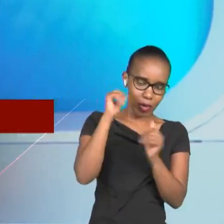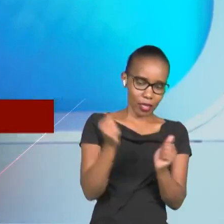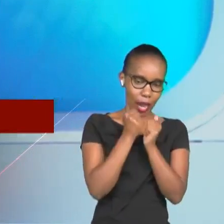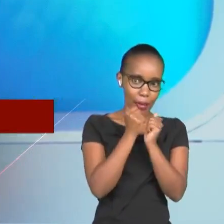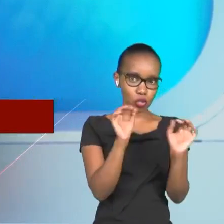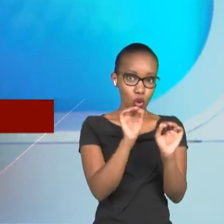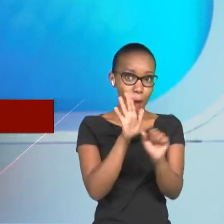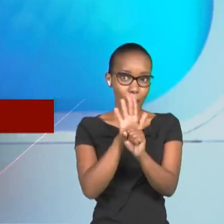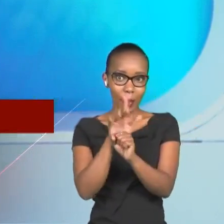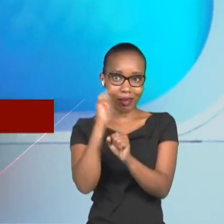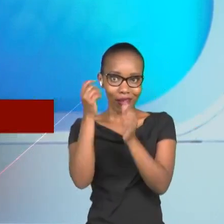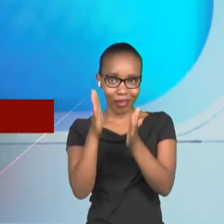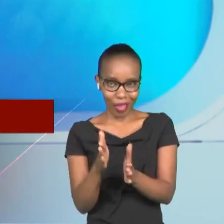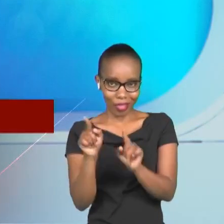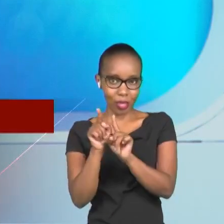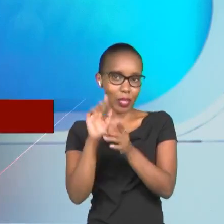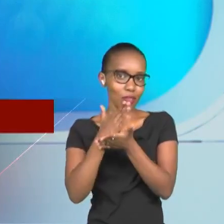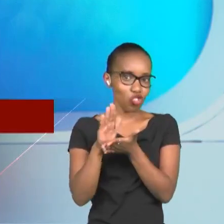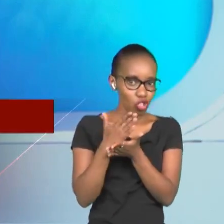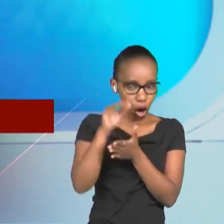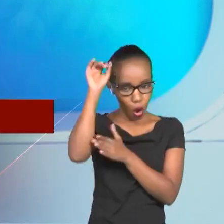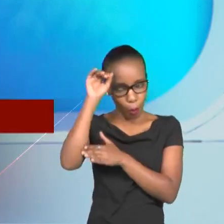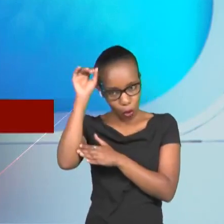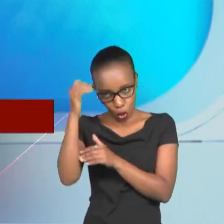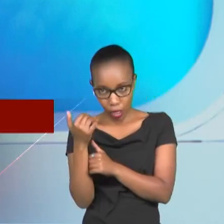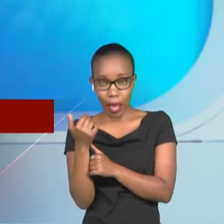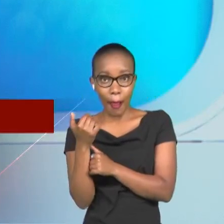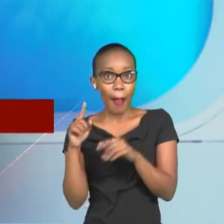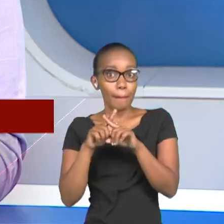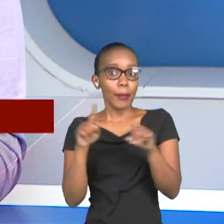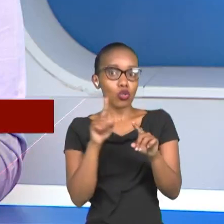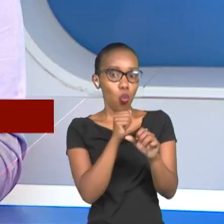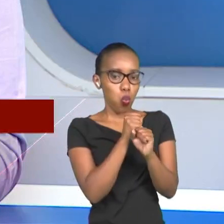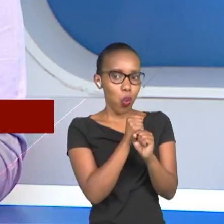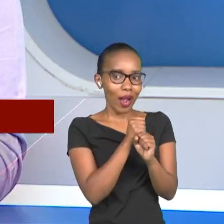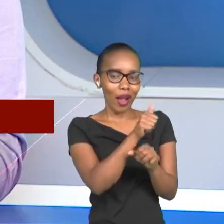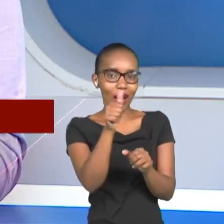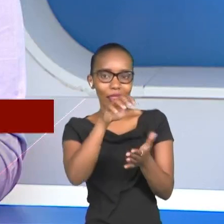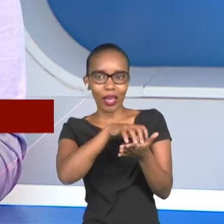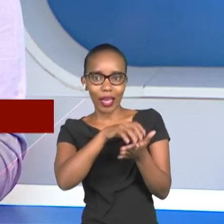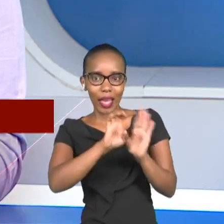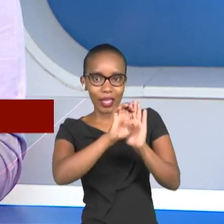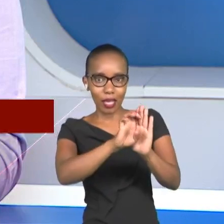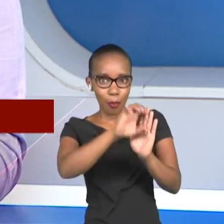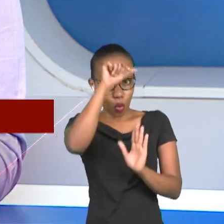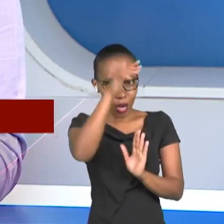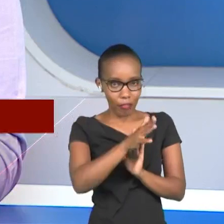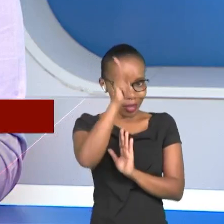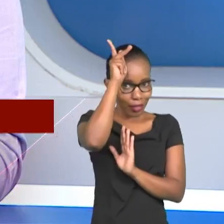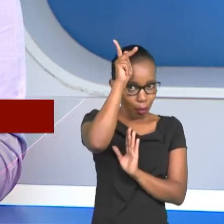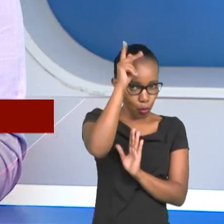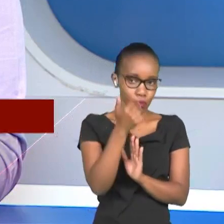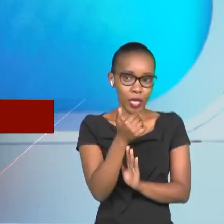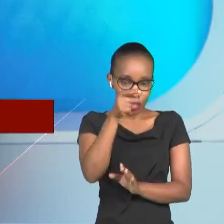think millions of Kenyans share in this sentiment. But we've seen them work also in other cases, such as Waitito's case. They delivered